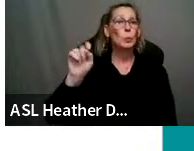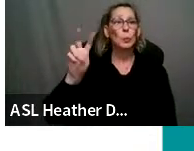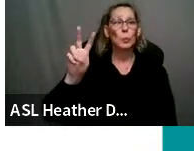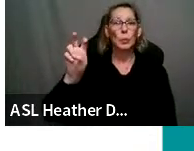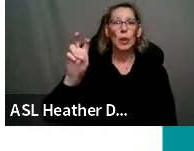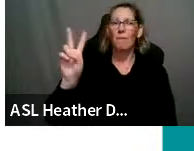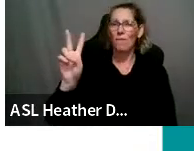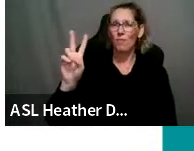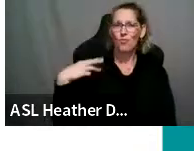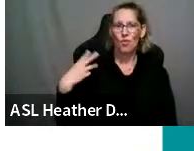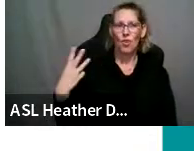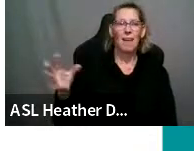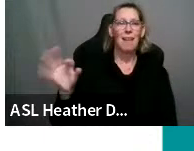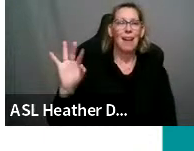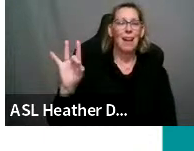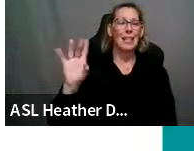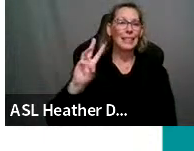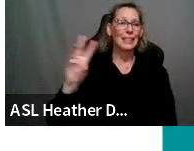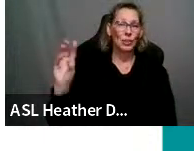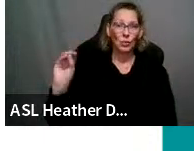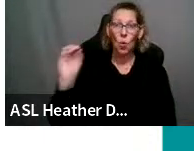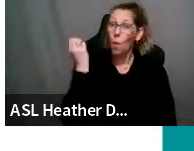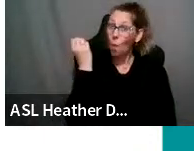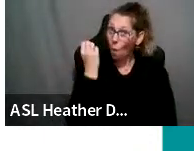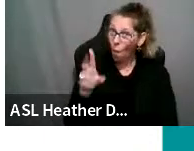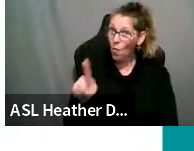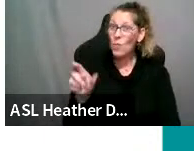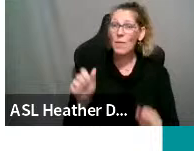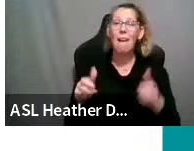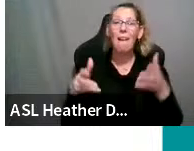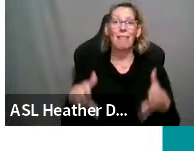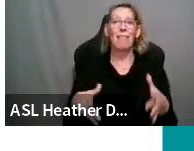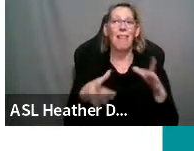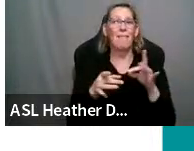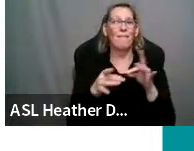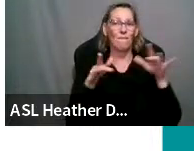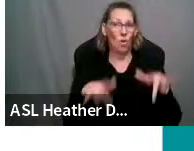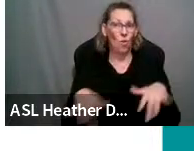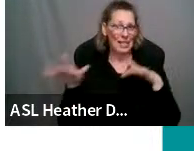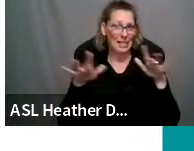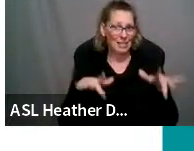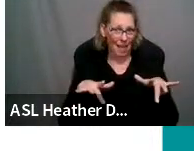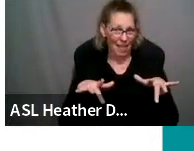98660. You can also leave us a voicemail at